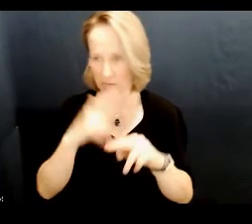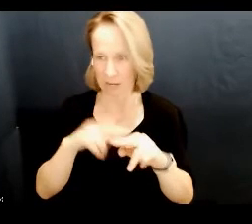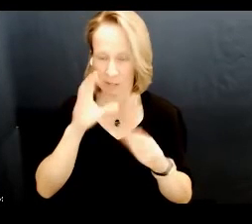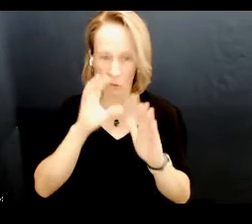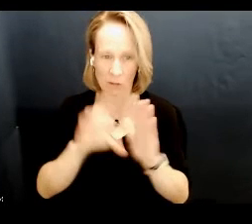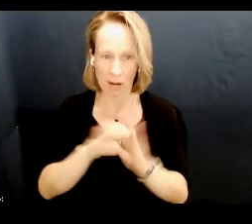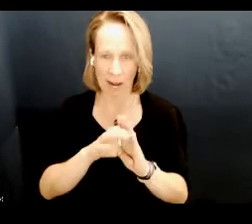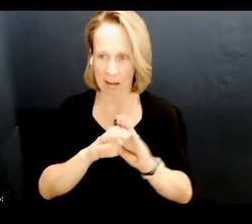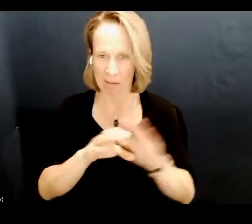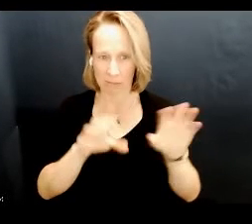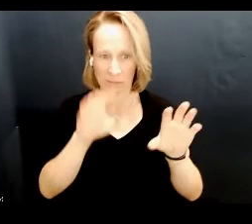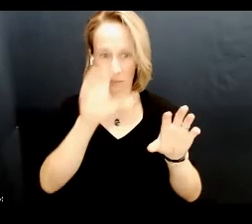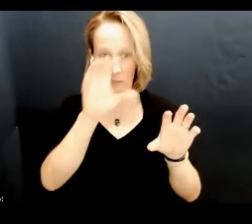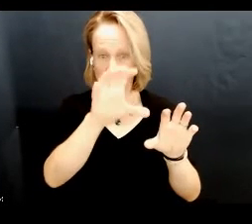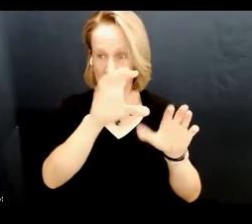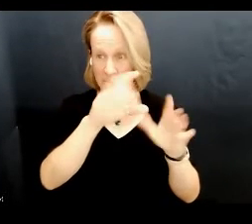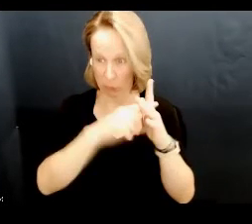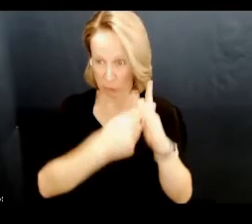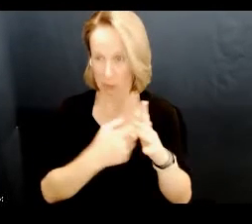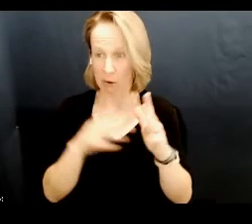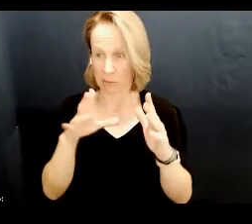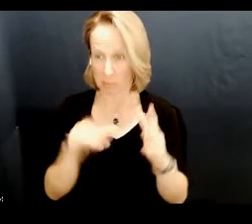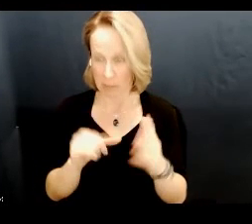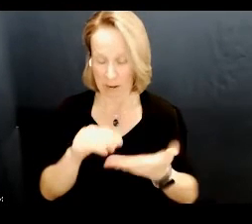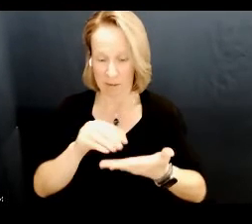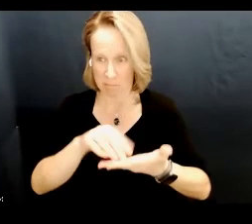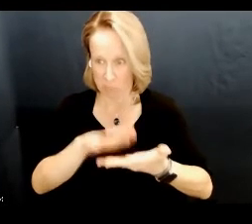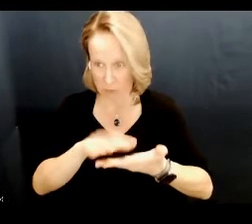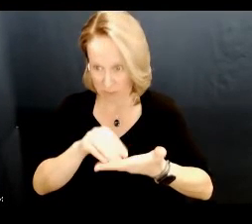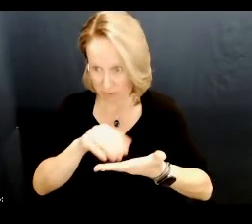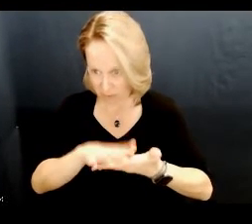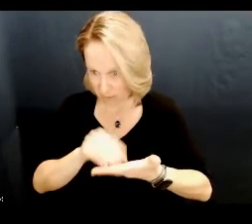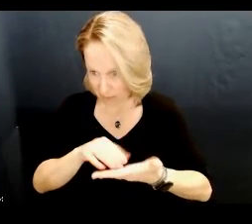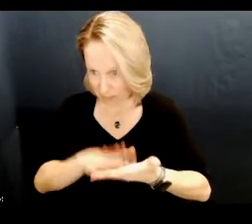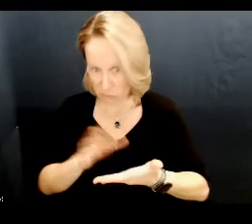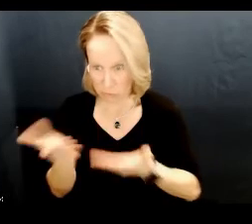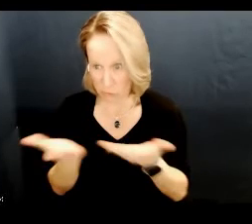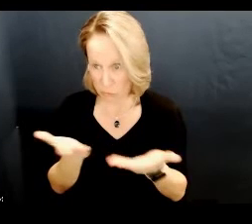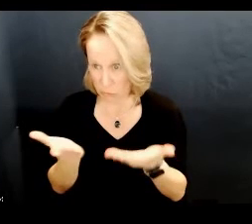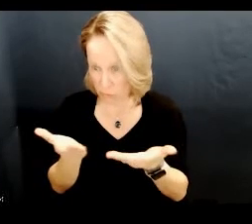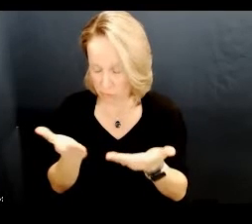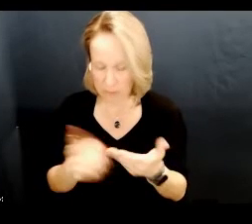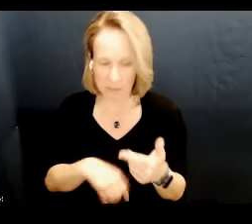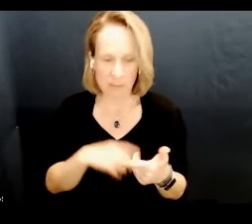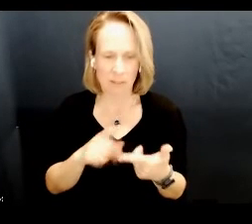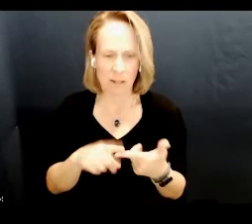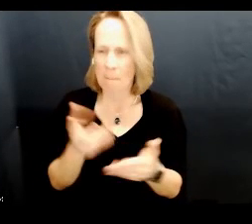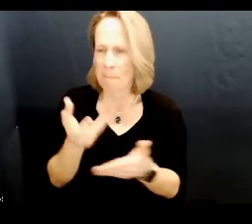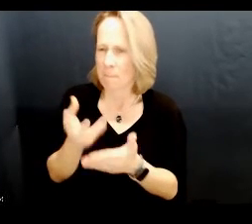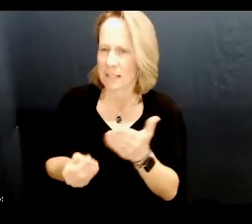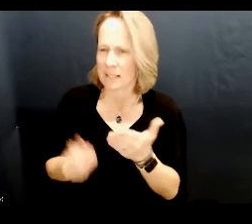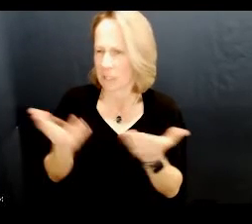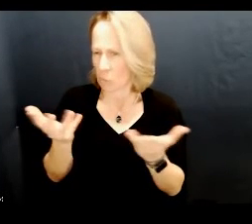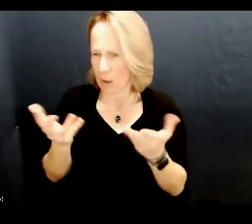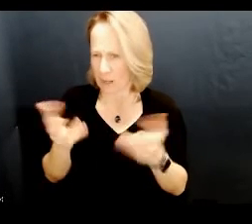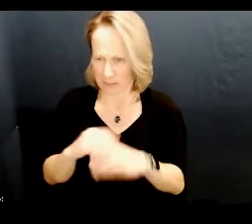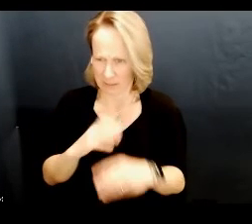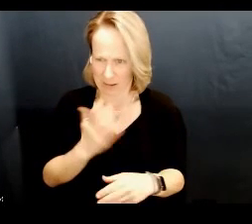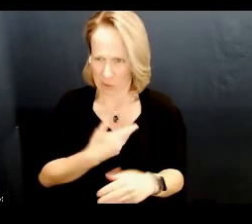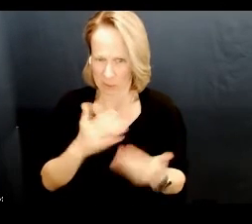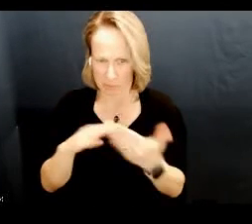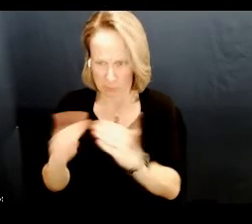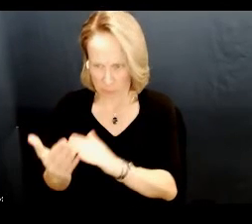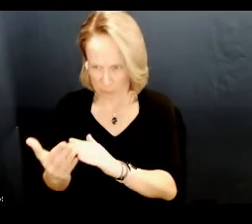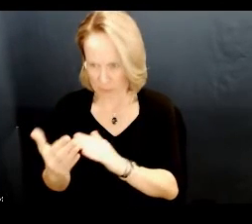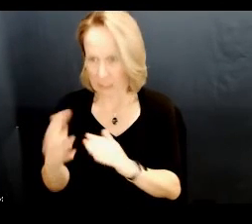we start at mapping out the services. We identify the gaps in our community. We write it down. We write down the